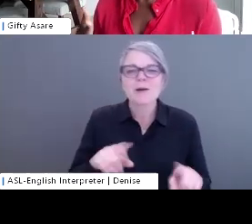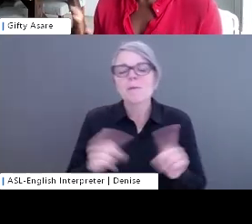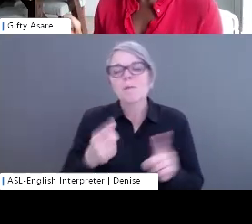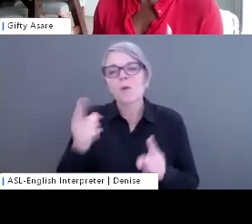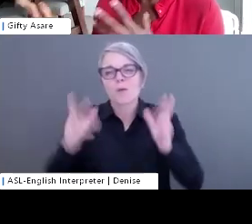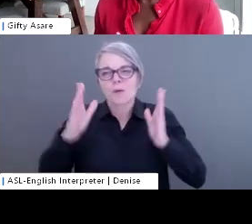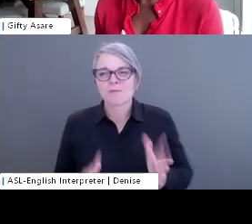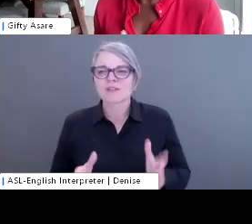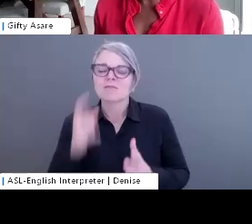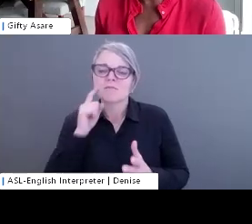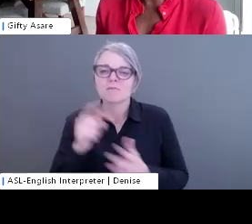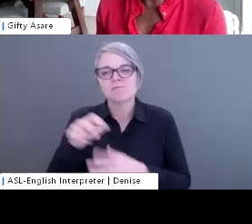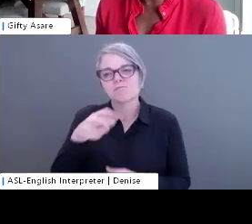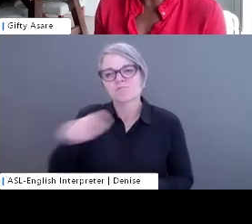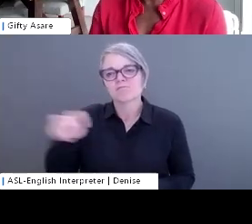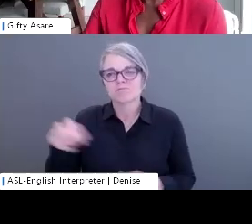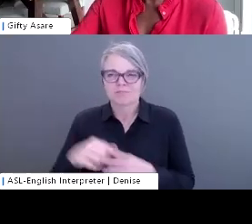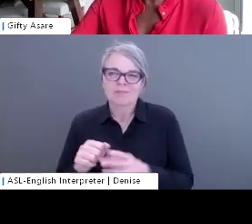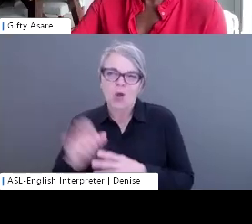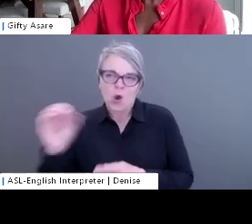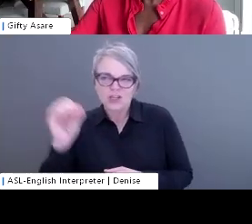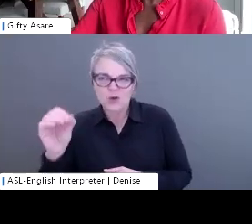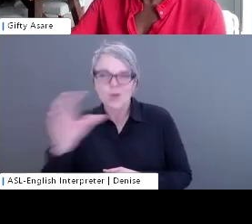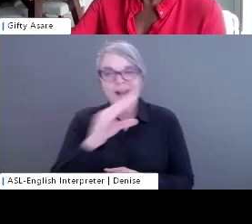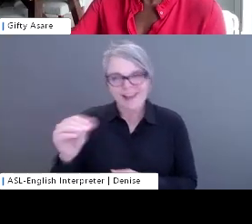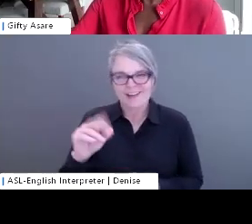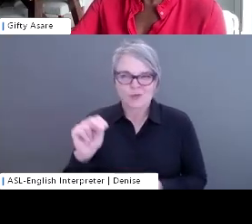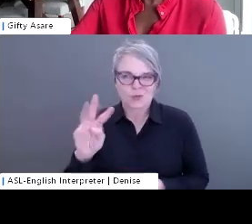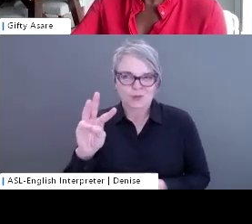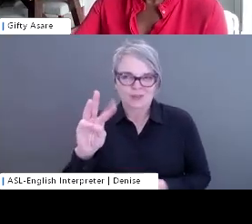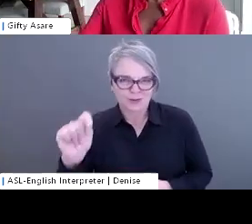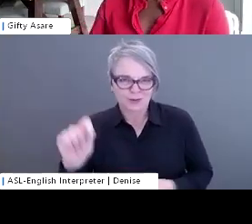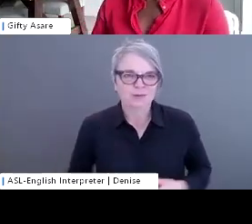to be both from Ontario and the Northwest Territories.